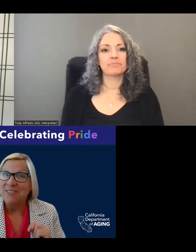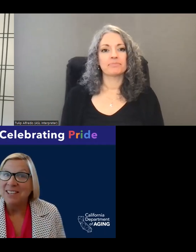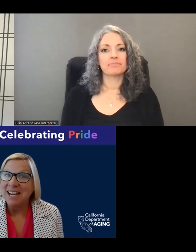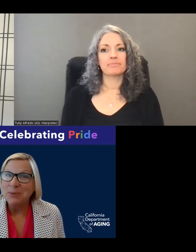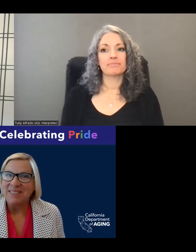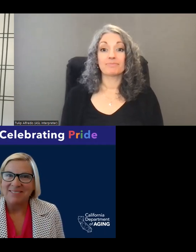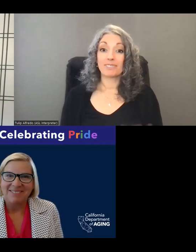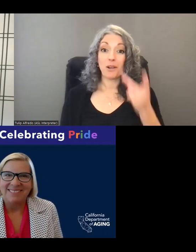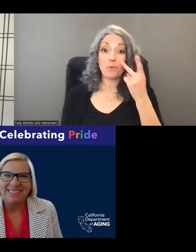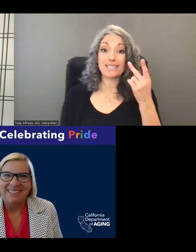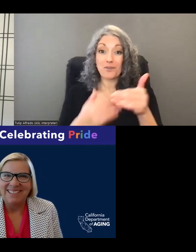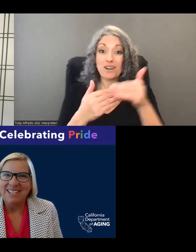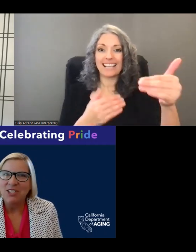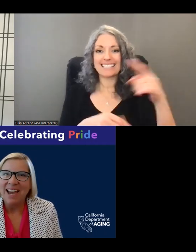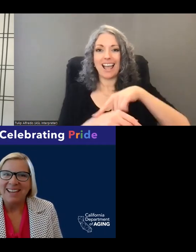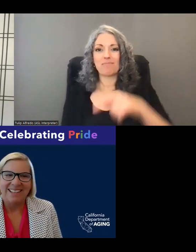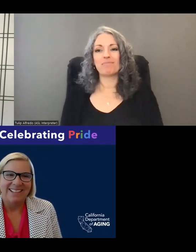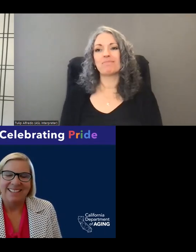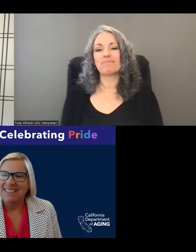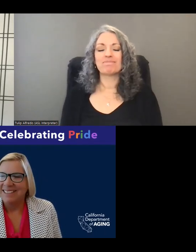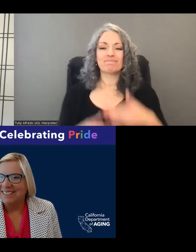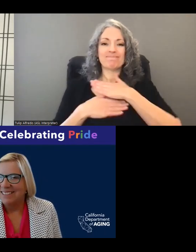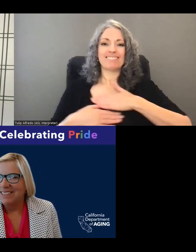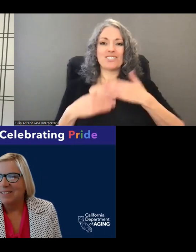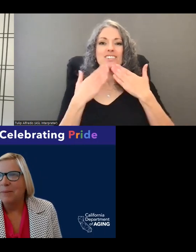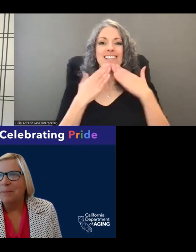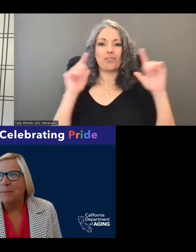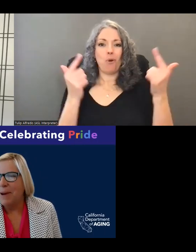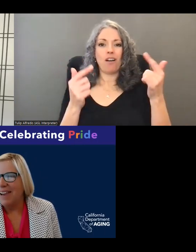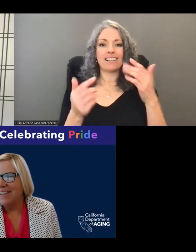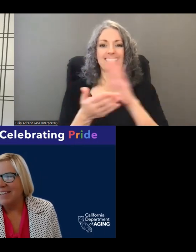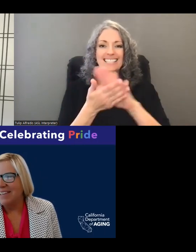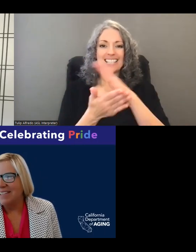And we'll see you for the next one in Thanks, July. everyone. Have a good weekend. Thanks. Bye-bye.